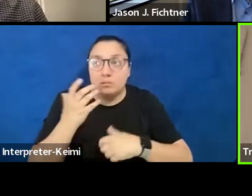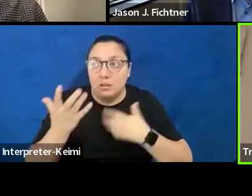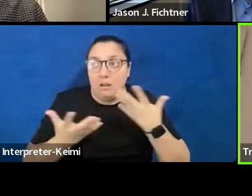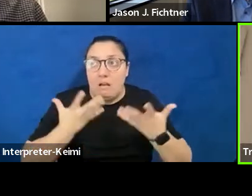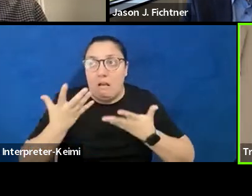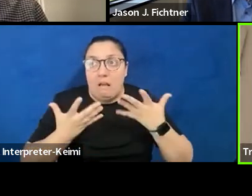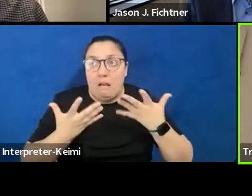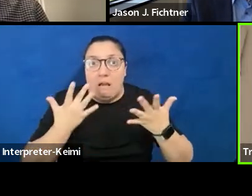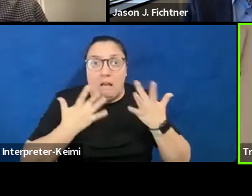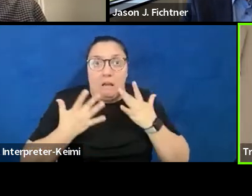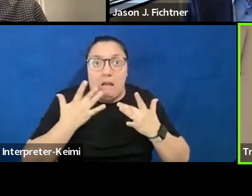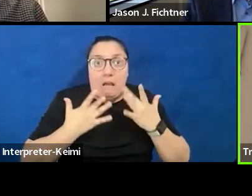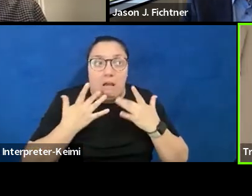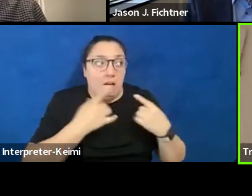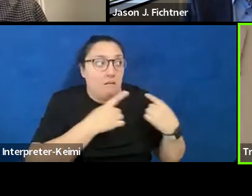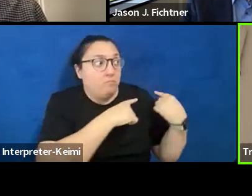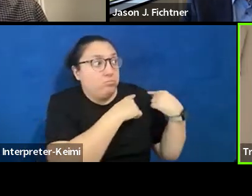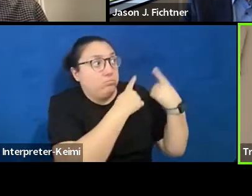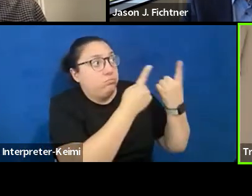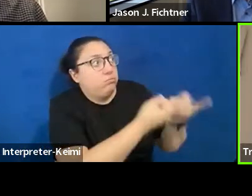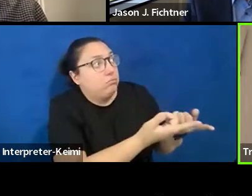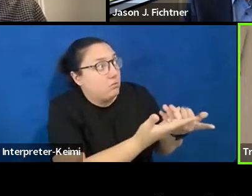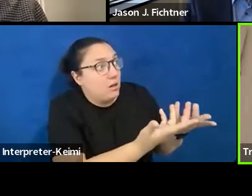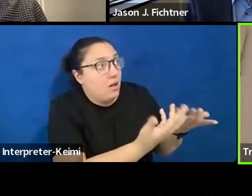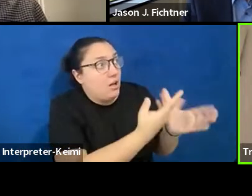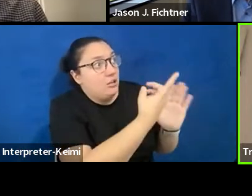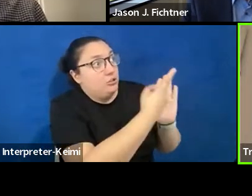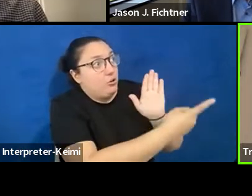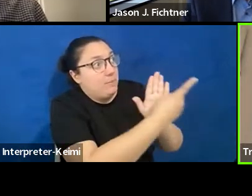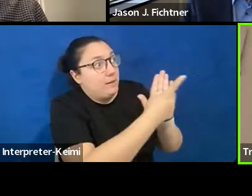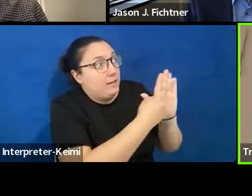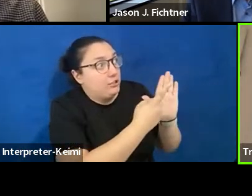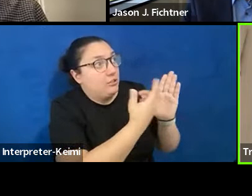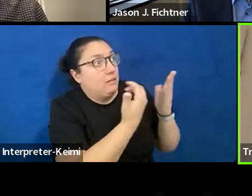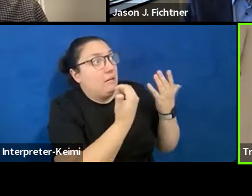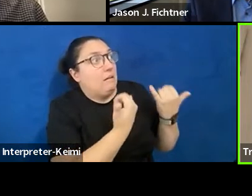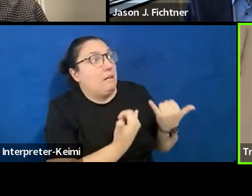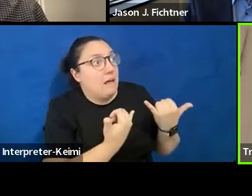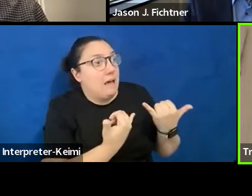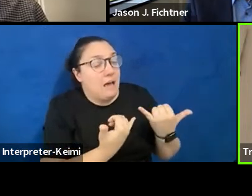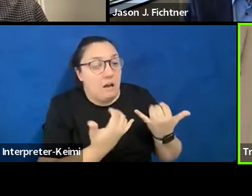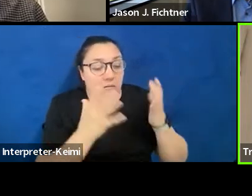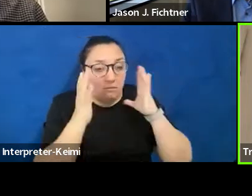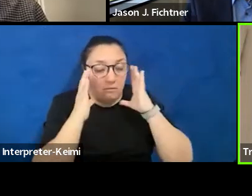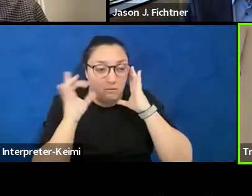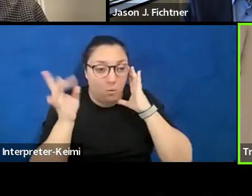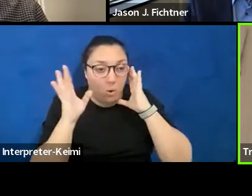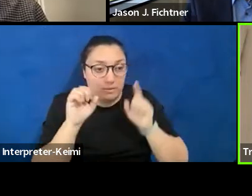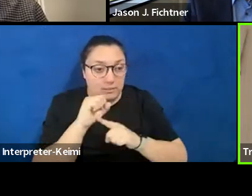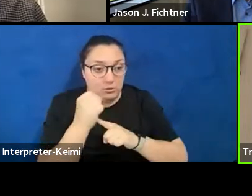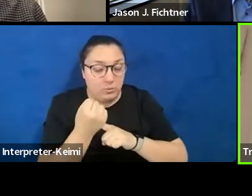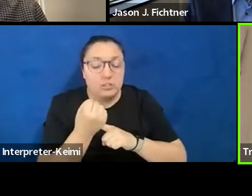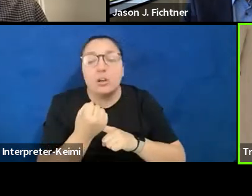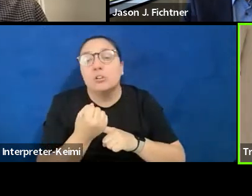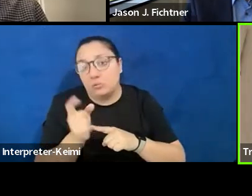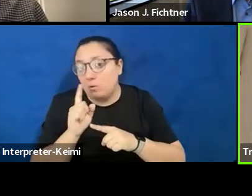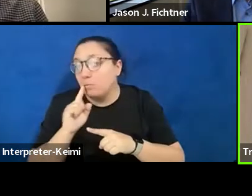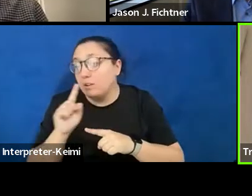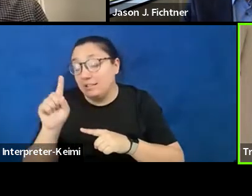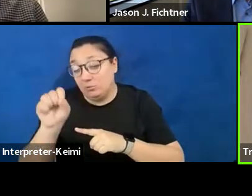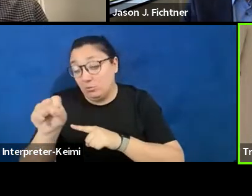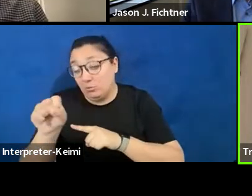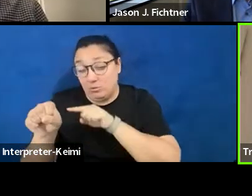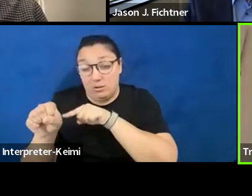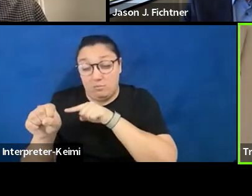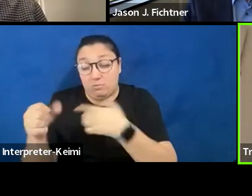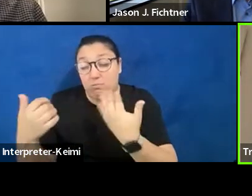that historical discrimination, they then age into really unfortunate circumstances. And so I think it plays such an important role.